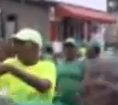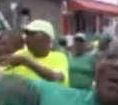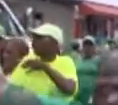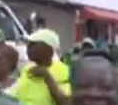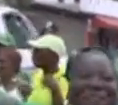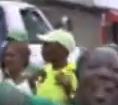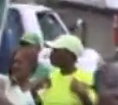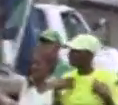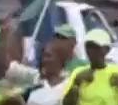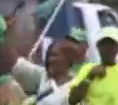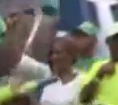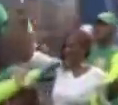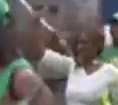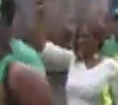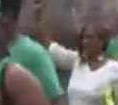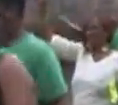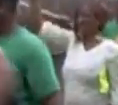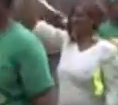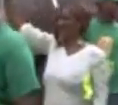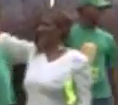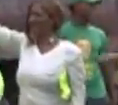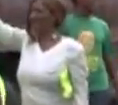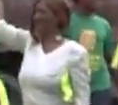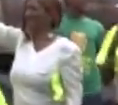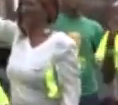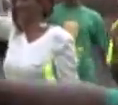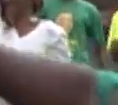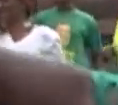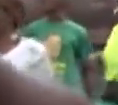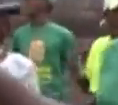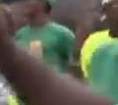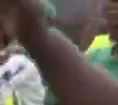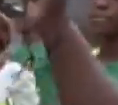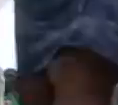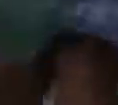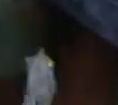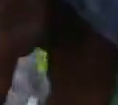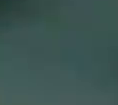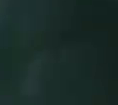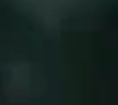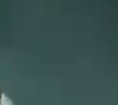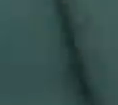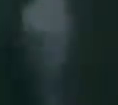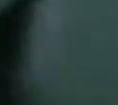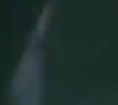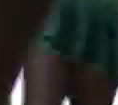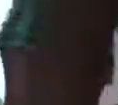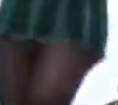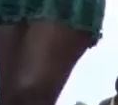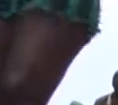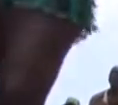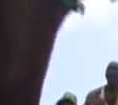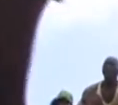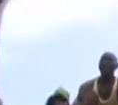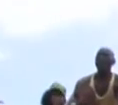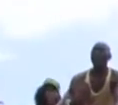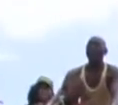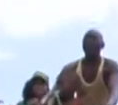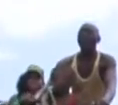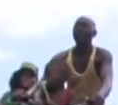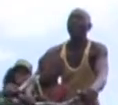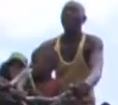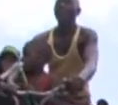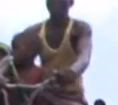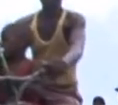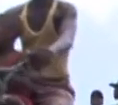According to Mr. Holness, a fixed election date is critical to the country's growth agenda. He says the decision should not be seen as